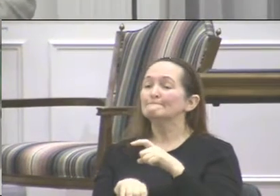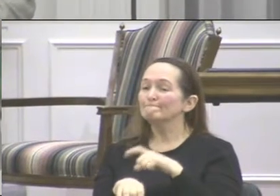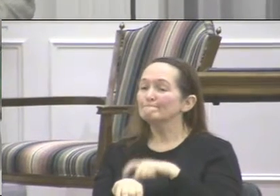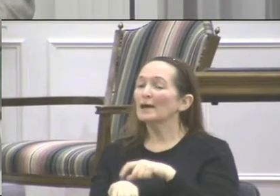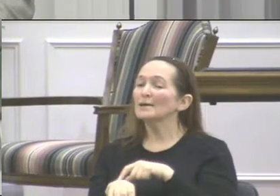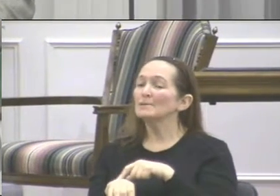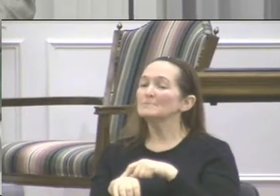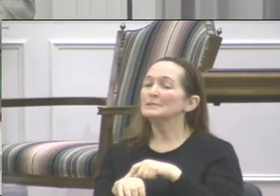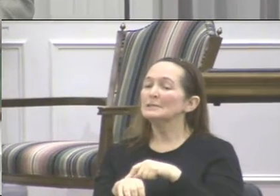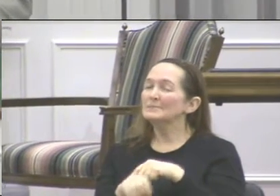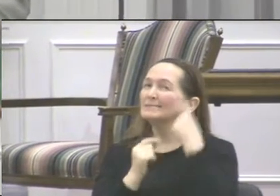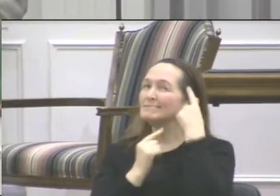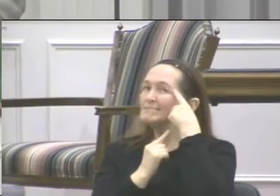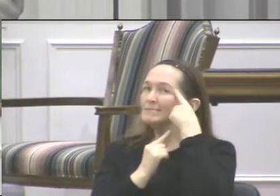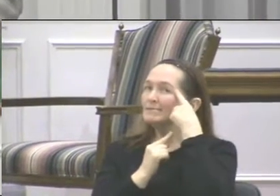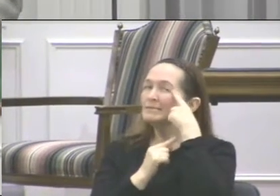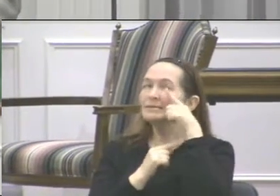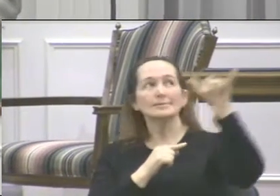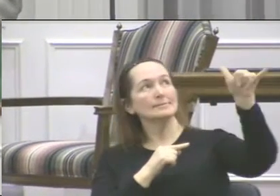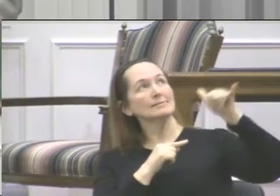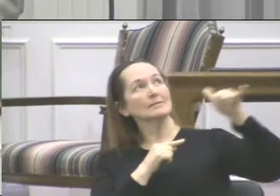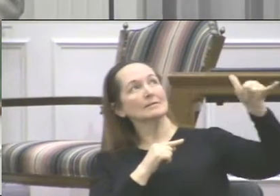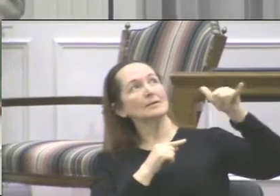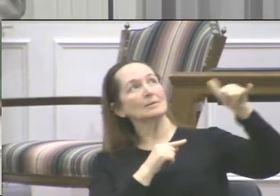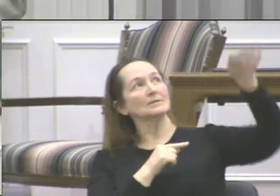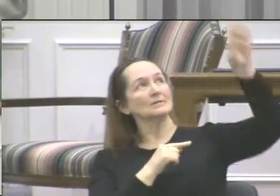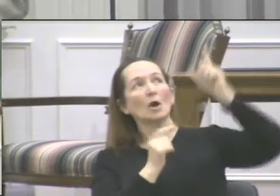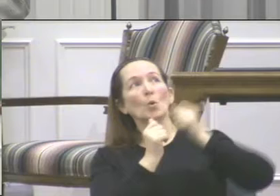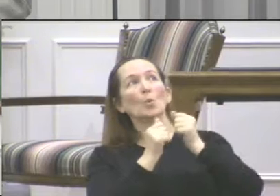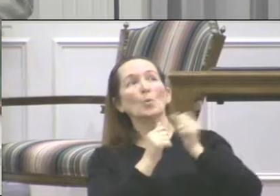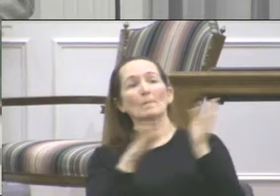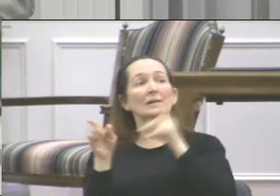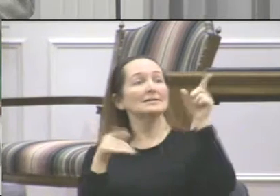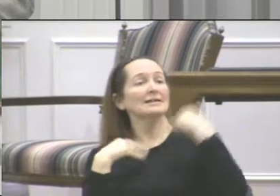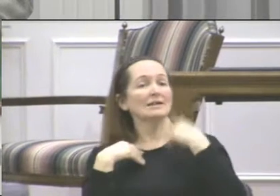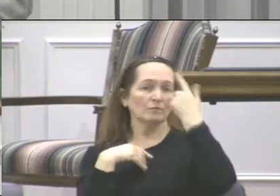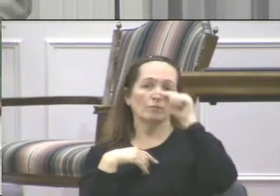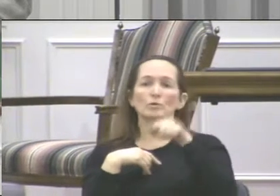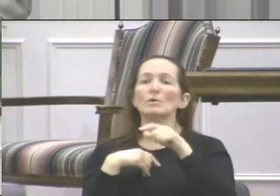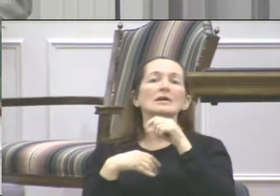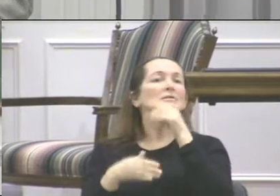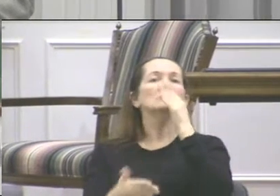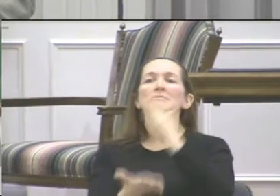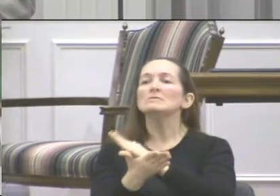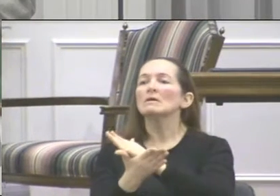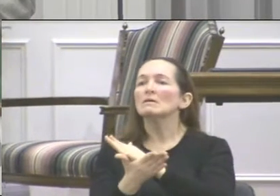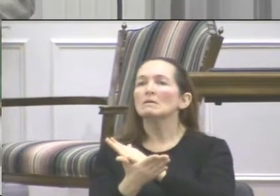same page as God with the plans He has for you. Quit trying to do it.